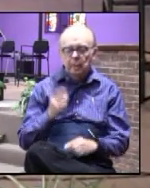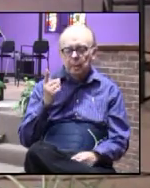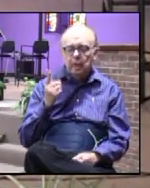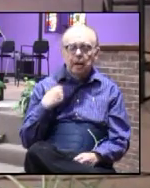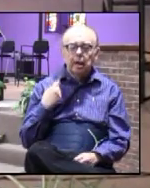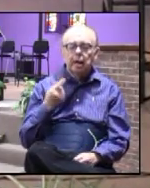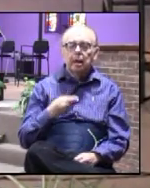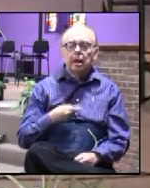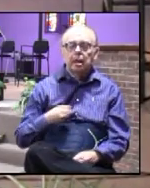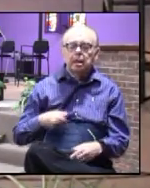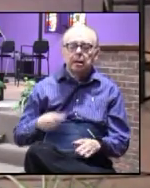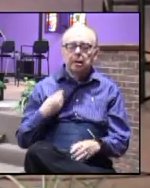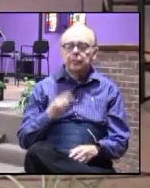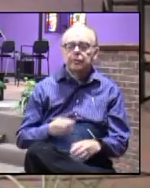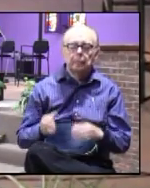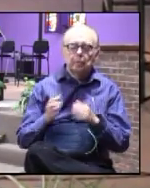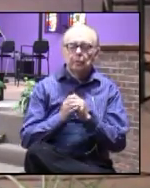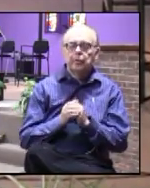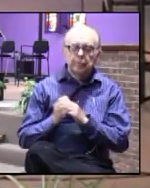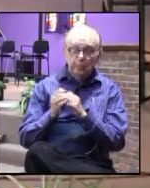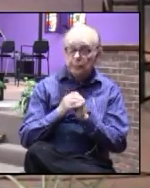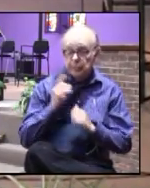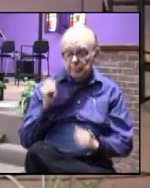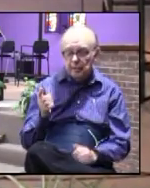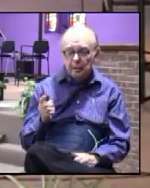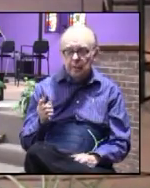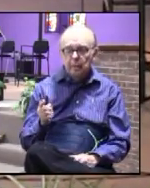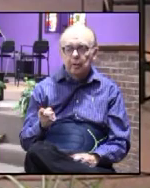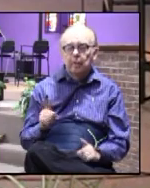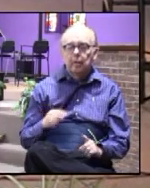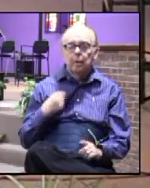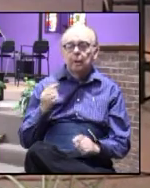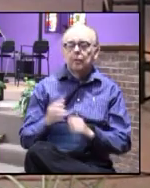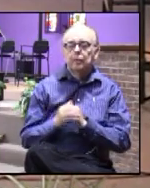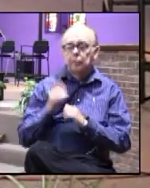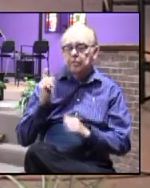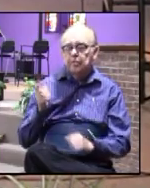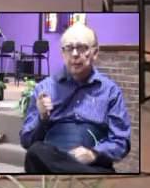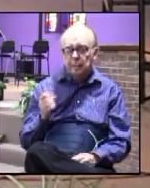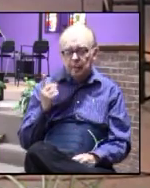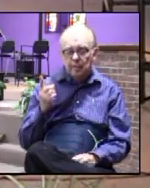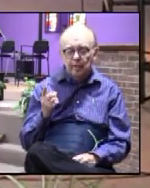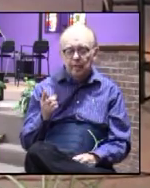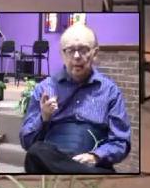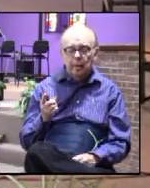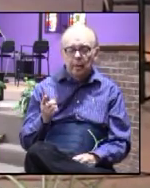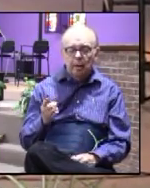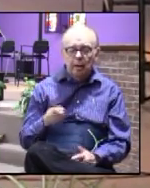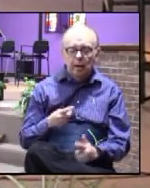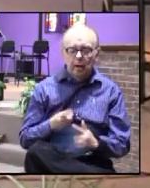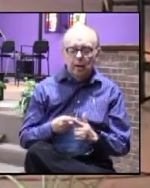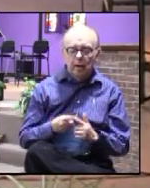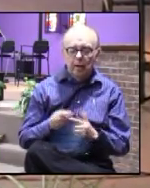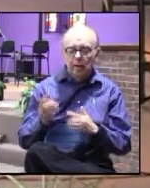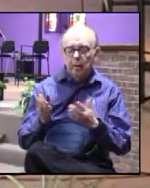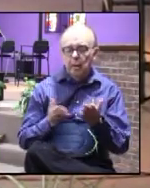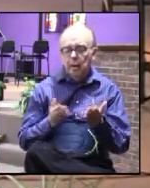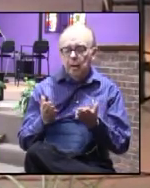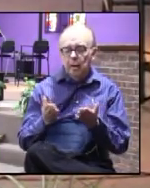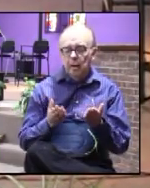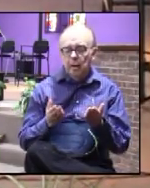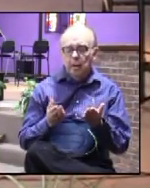worship. Worship him. And when we worship him and understand, then